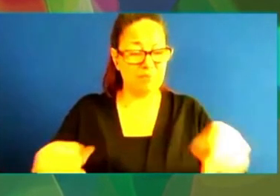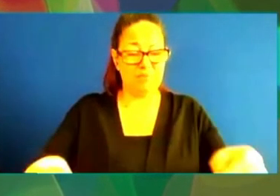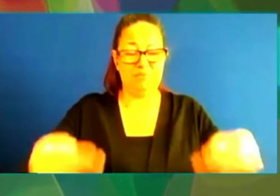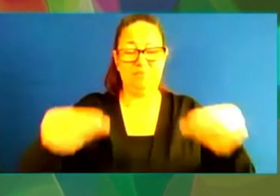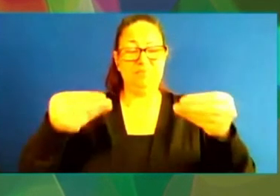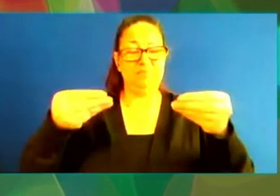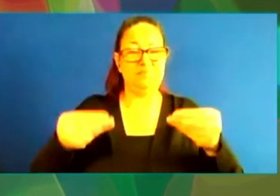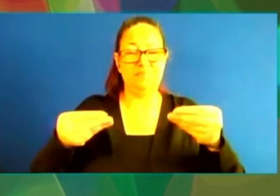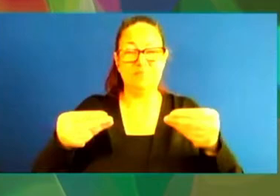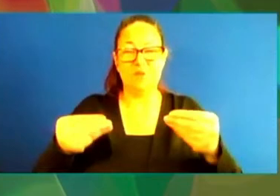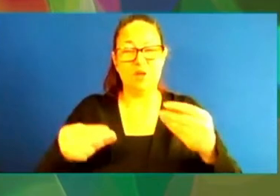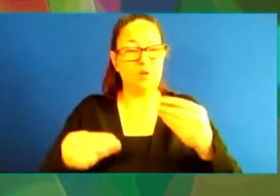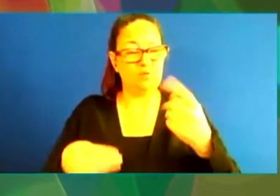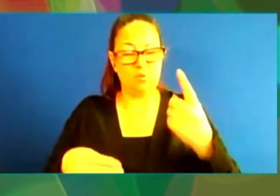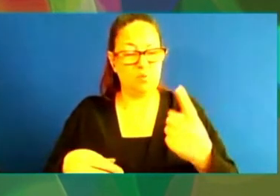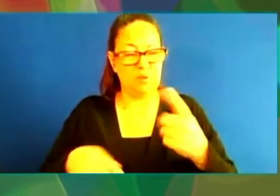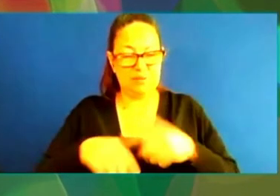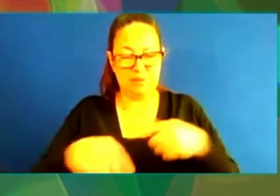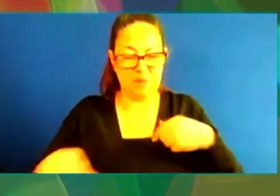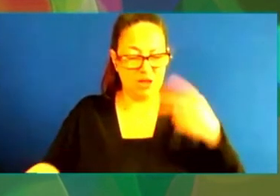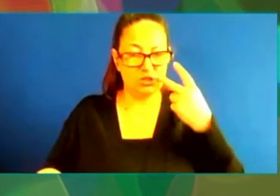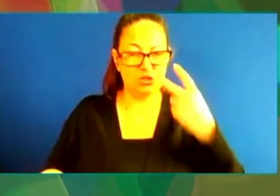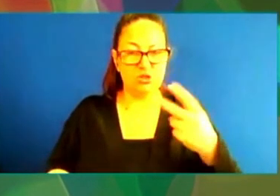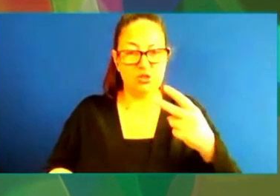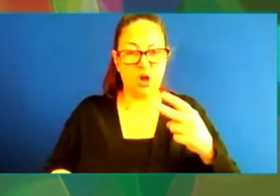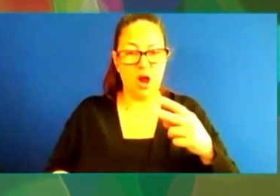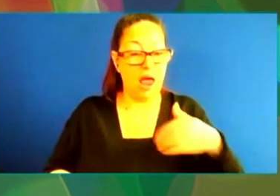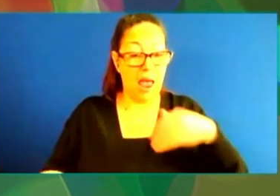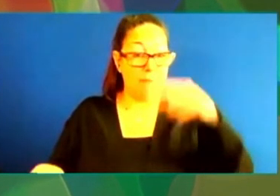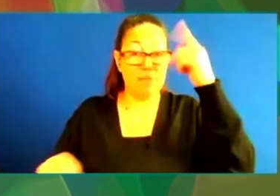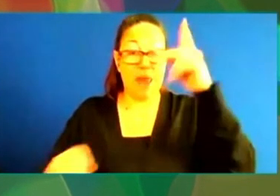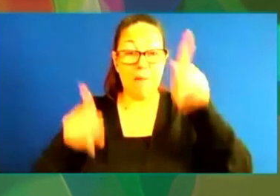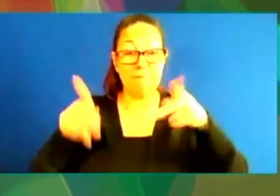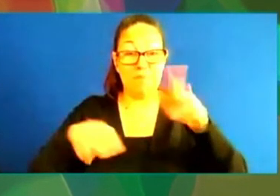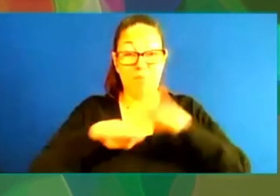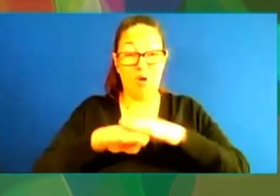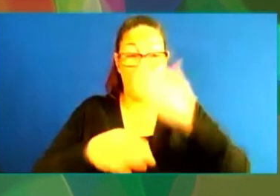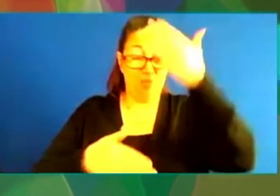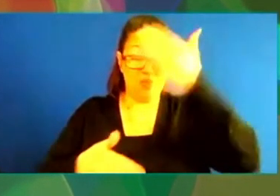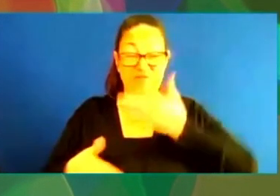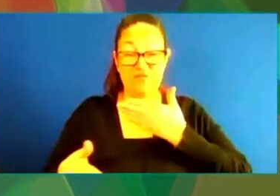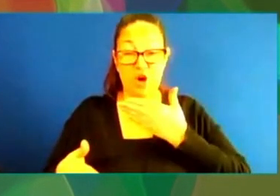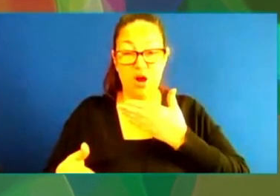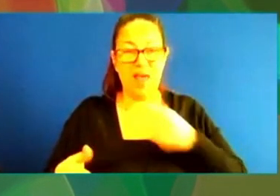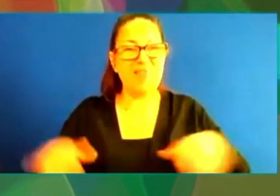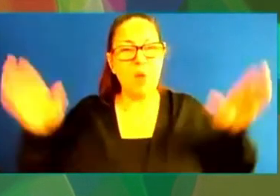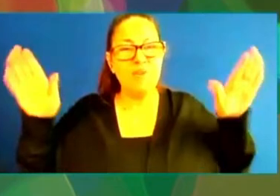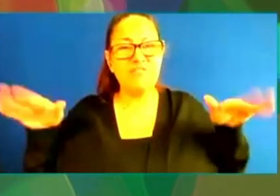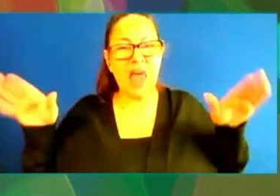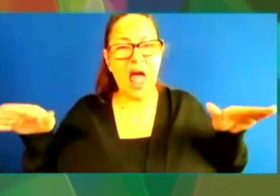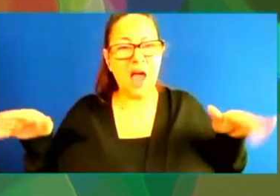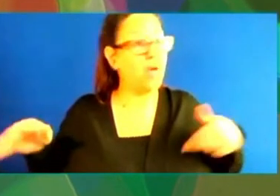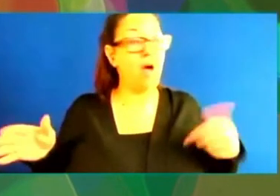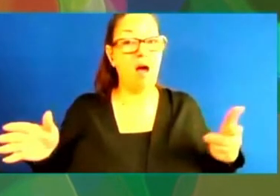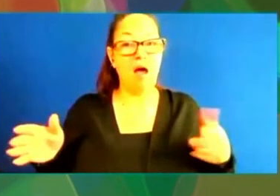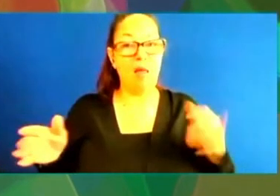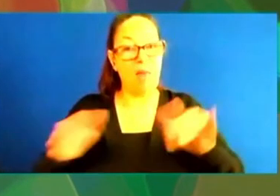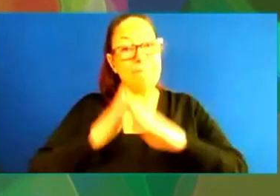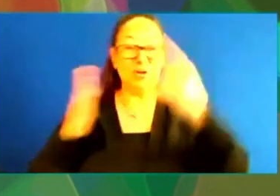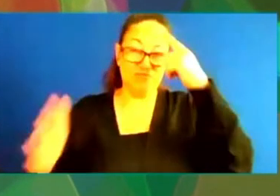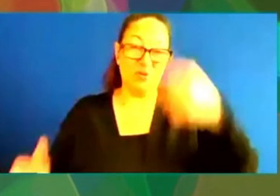because it was the one time I ever saw the cover of a book have Black people on it, and they were flying. So clearly I was like, this book is